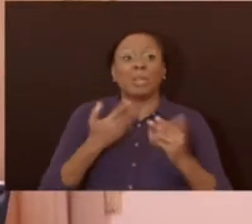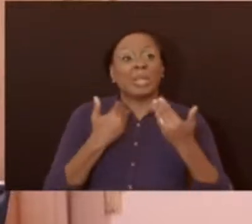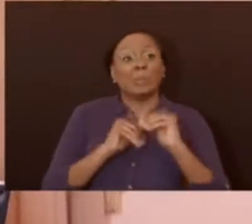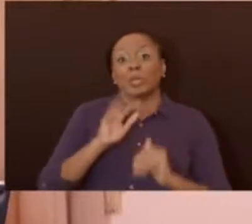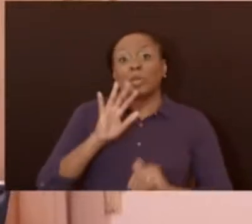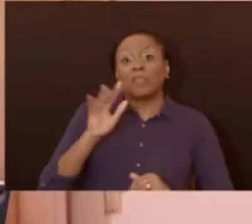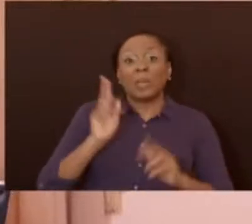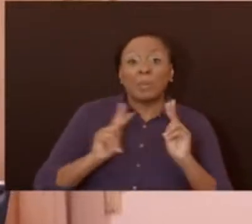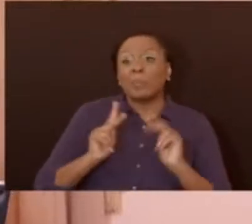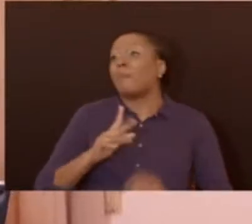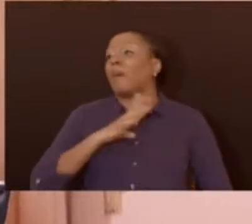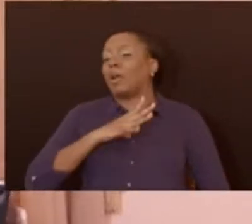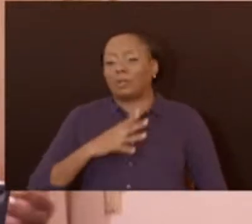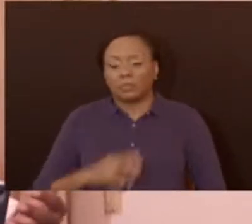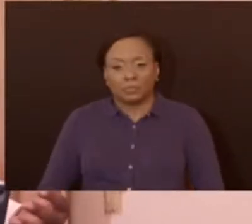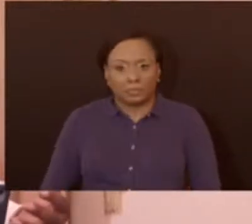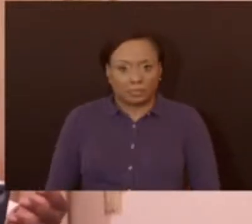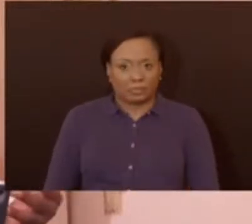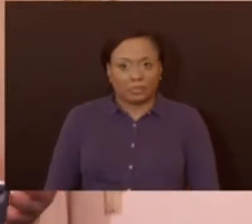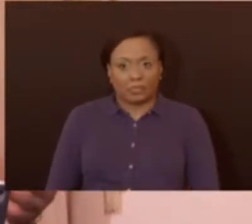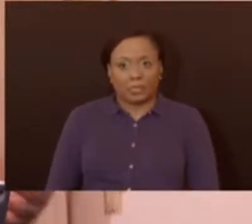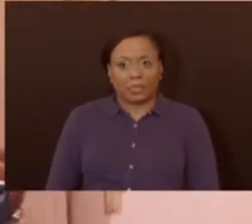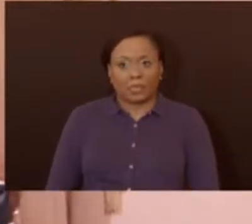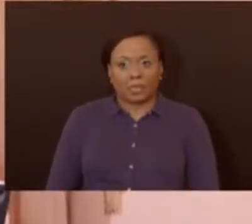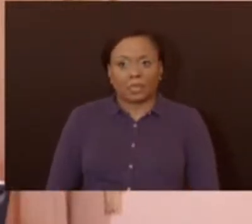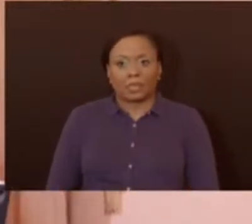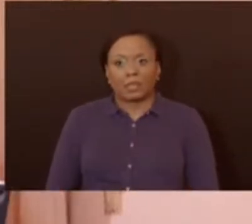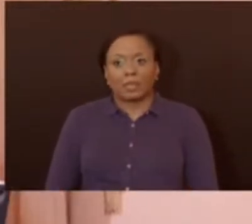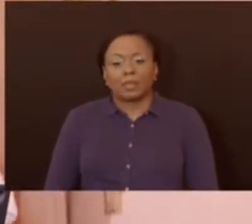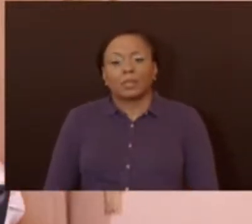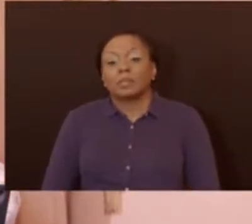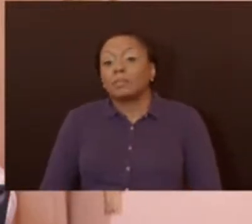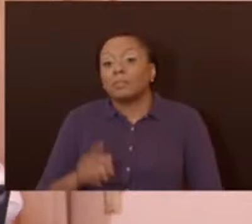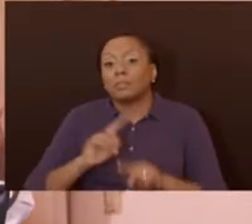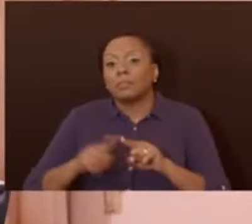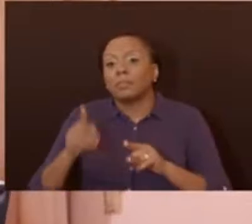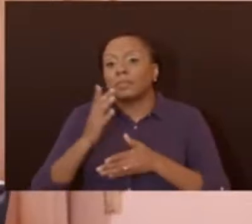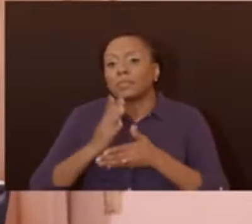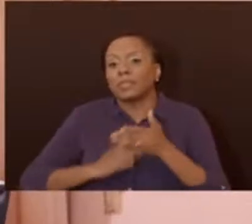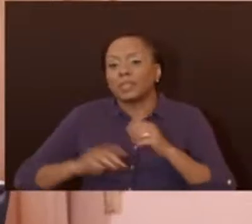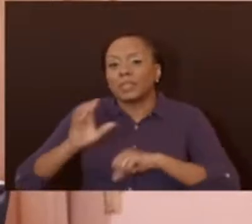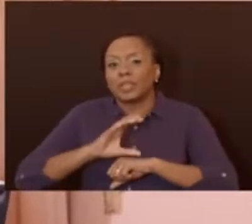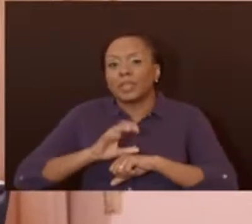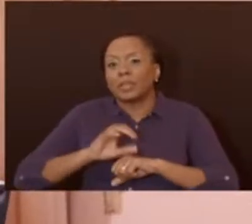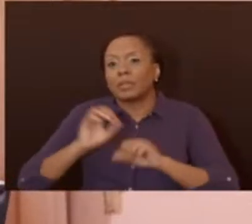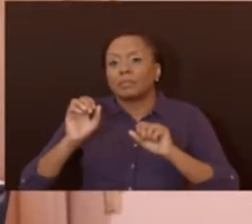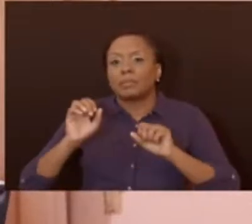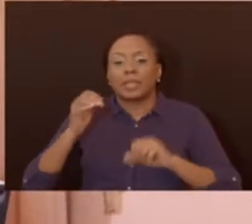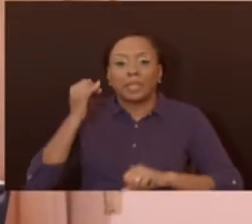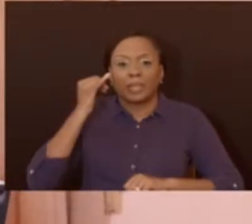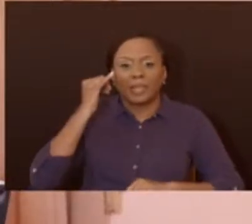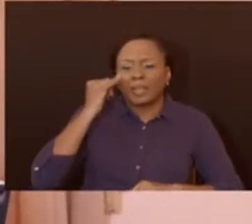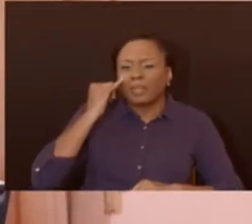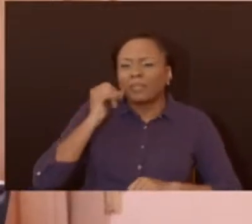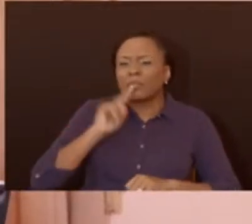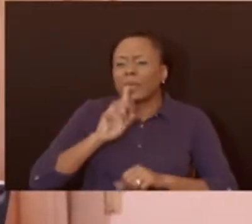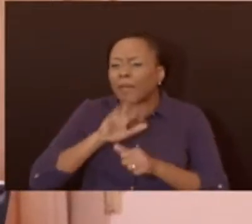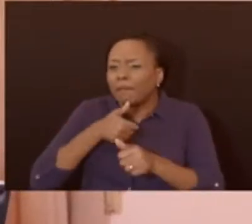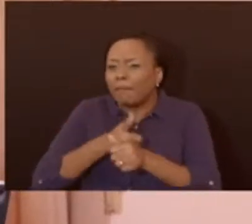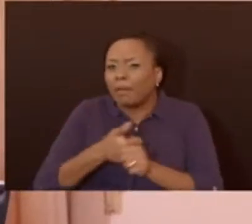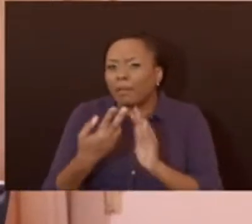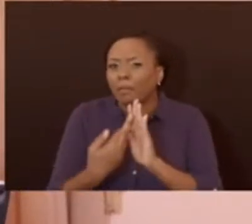mind that my building can actually only hold 10 or 15 people when you follow the 6-foot